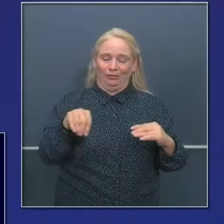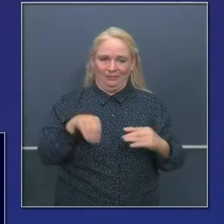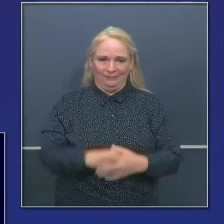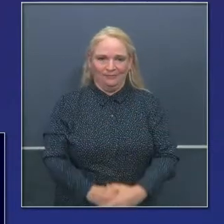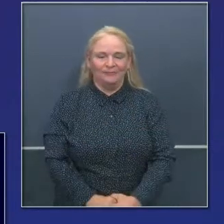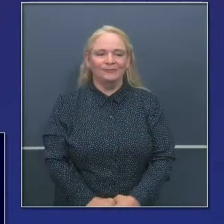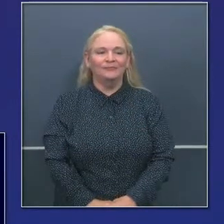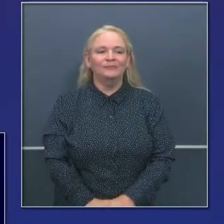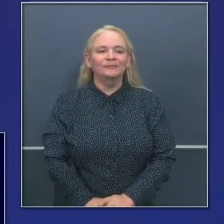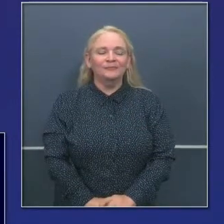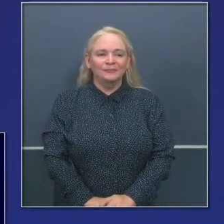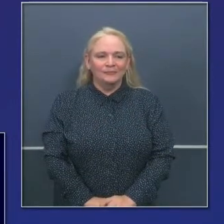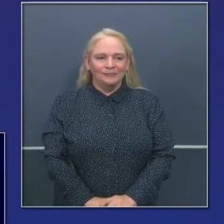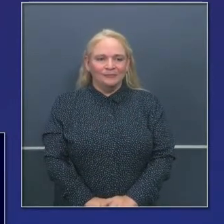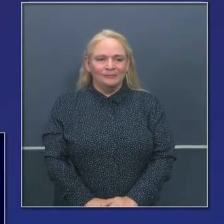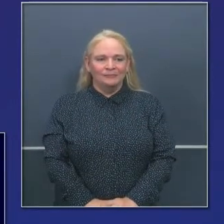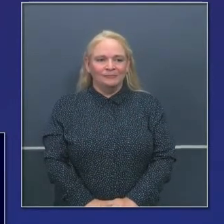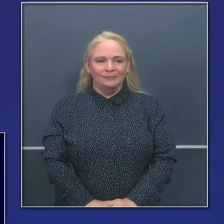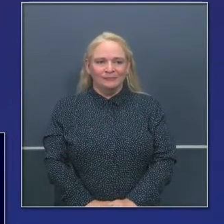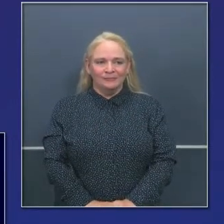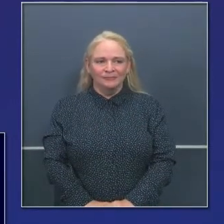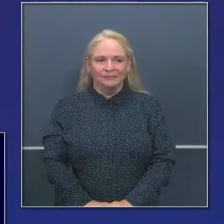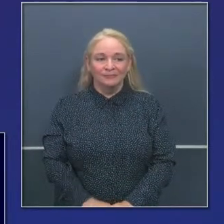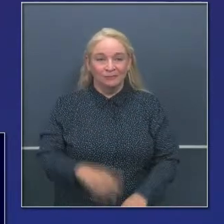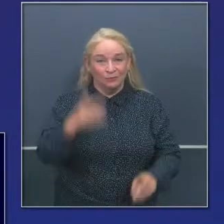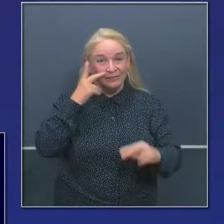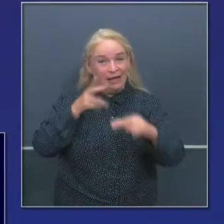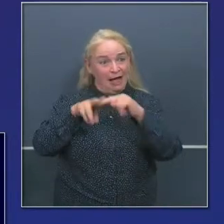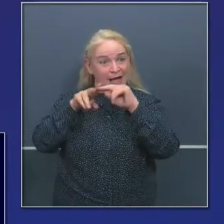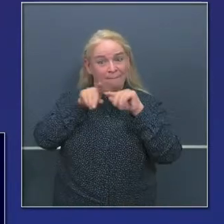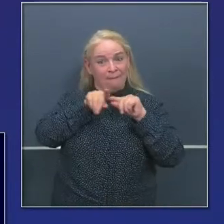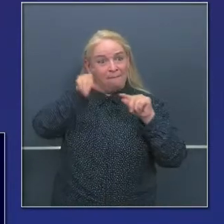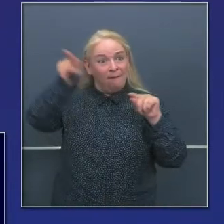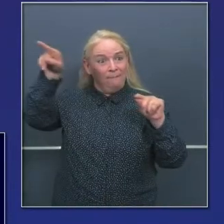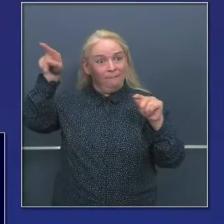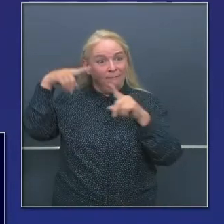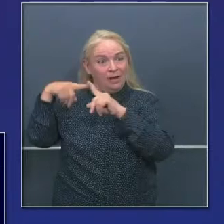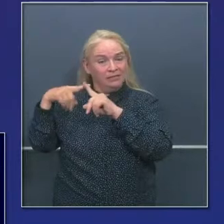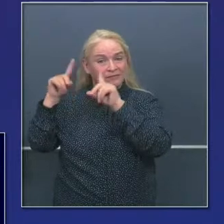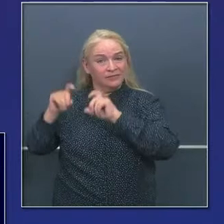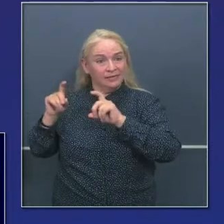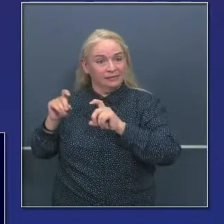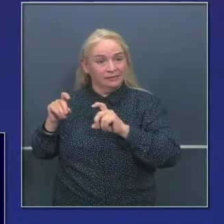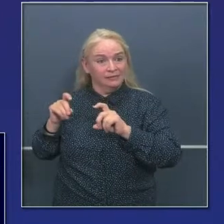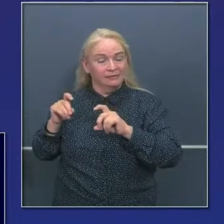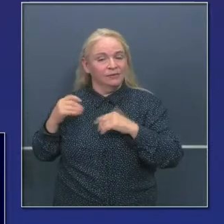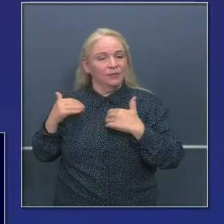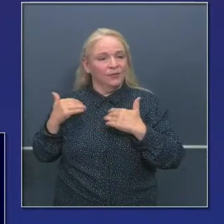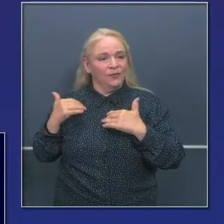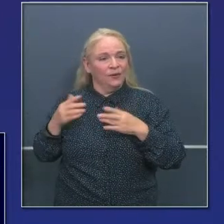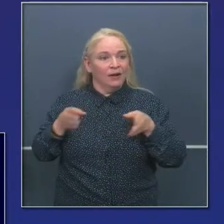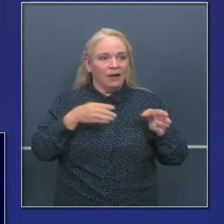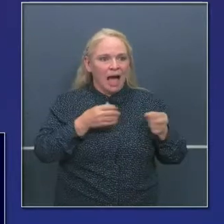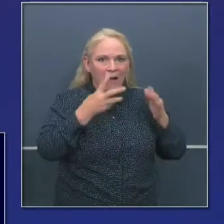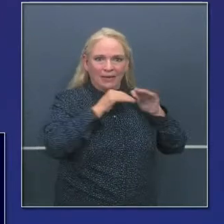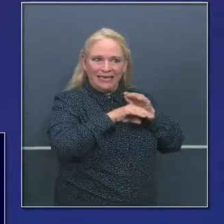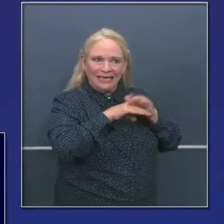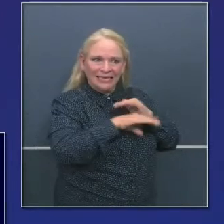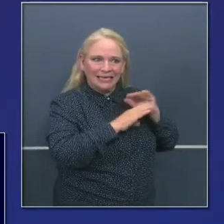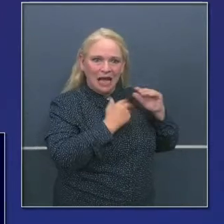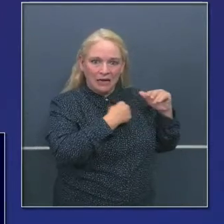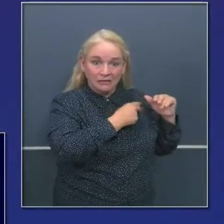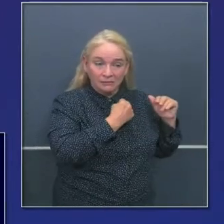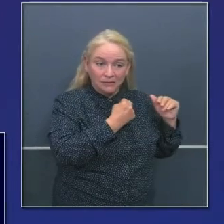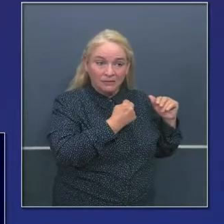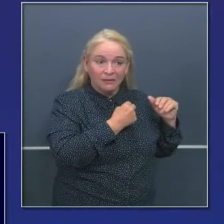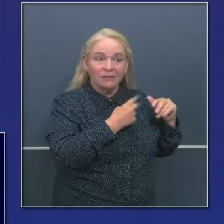trend line increase on positivity rates, trend line increases on hospital rates, invariably we'll see trend lines increasing